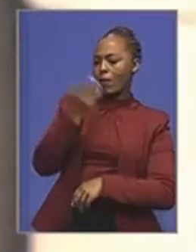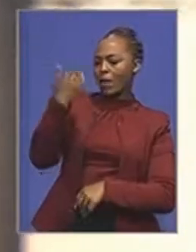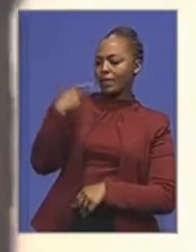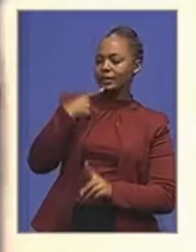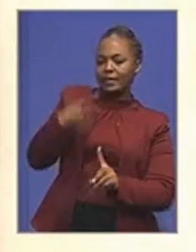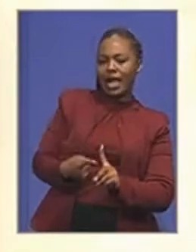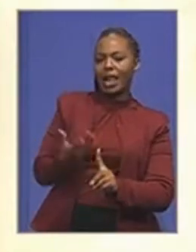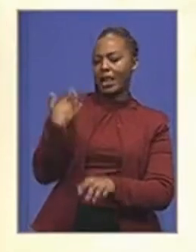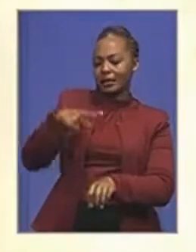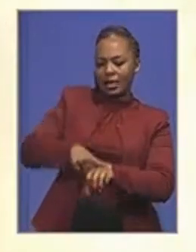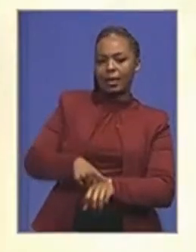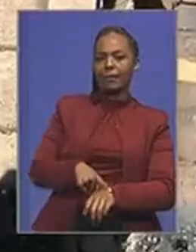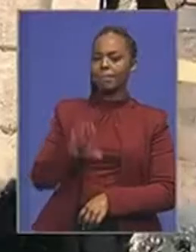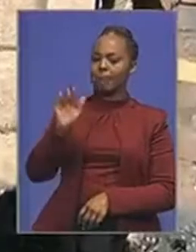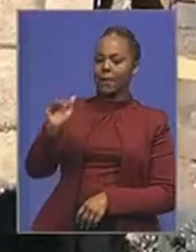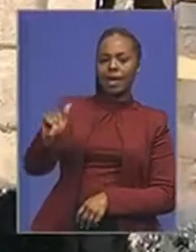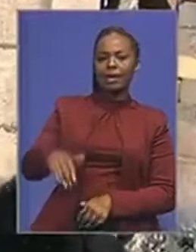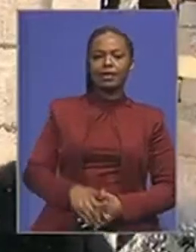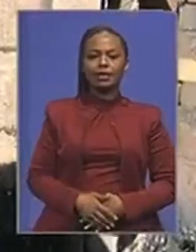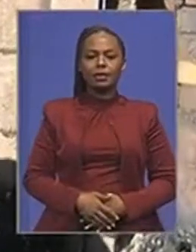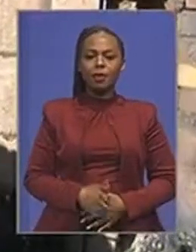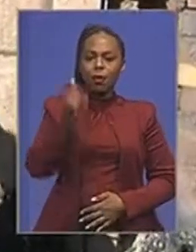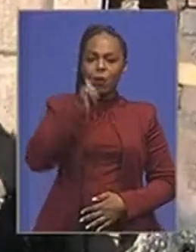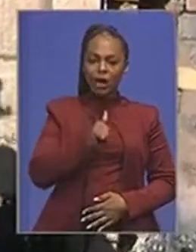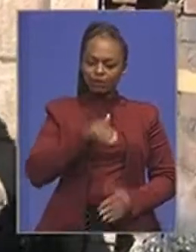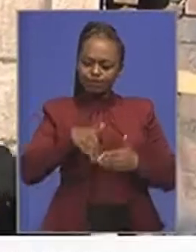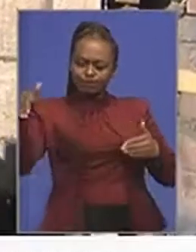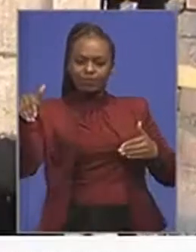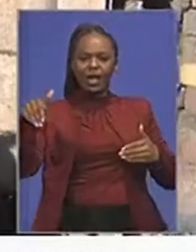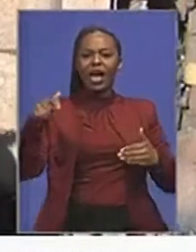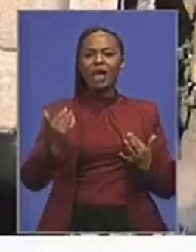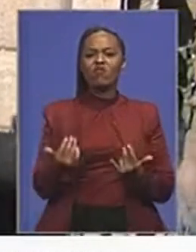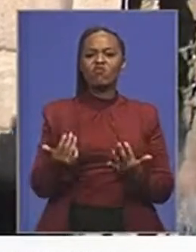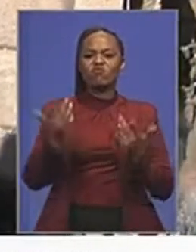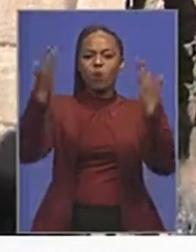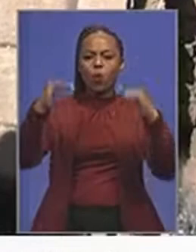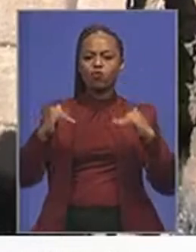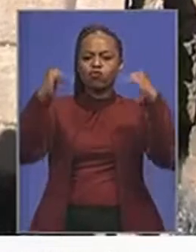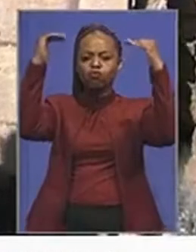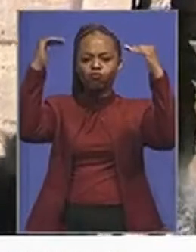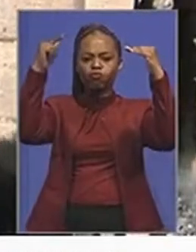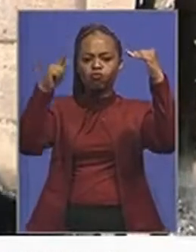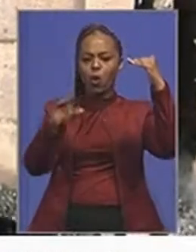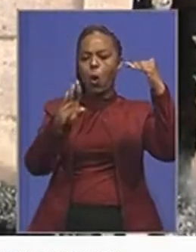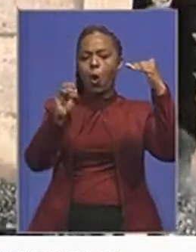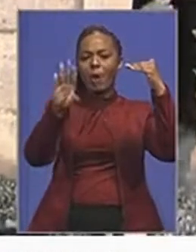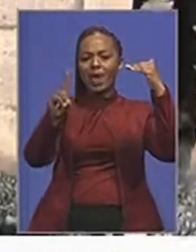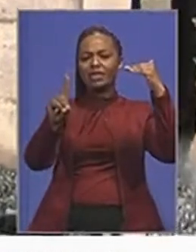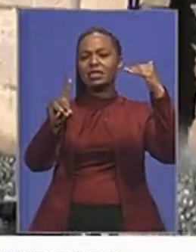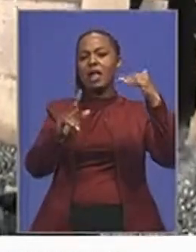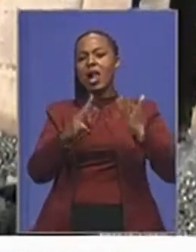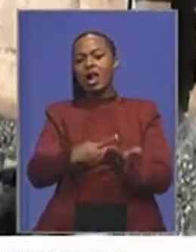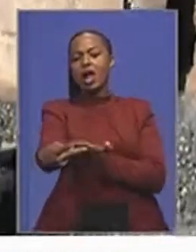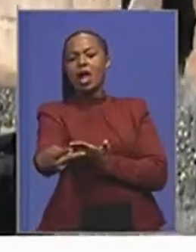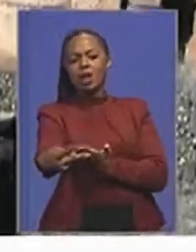By the time when he jumped up to get out, the flame was already high in this room where Obert was lying. The bed was like over here from